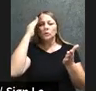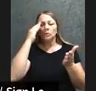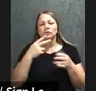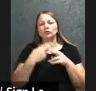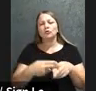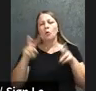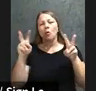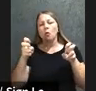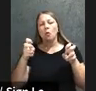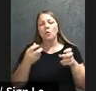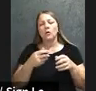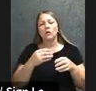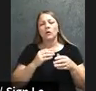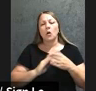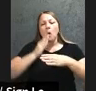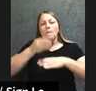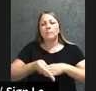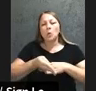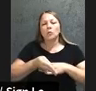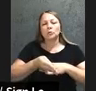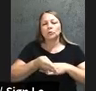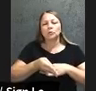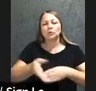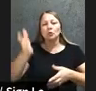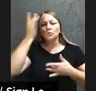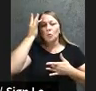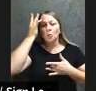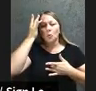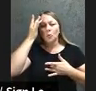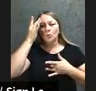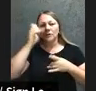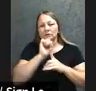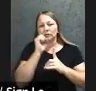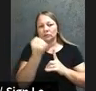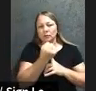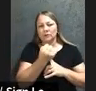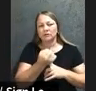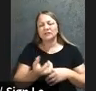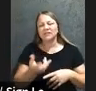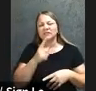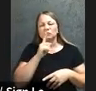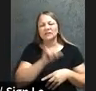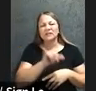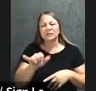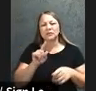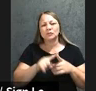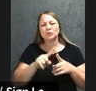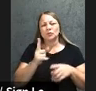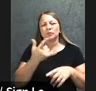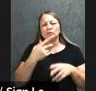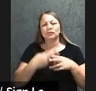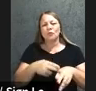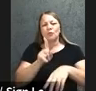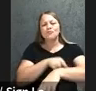post-COVID conditions. When people talk about that, it's usually similar to long COVID, and they